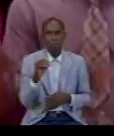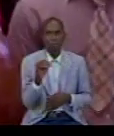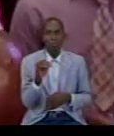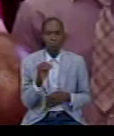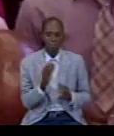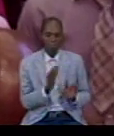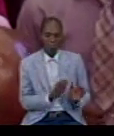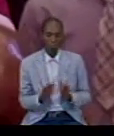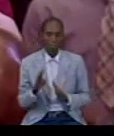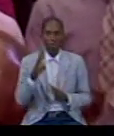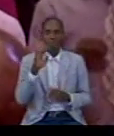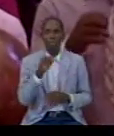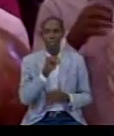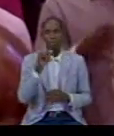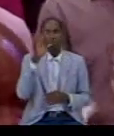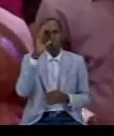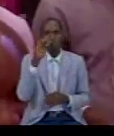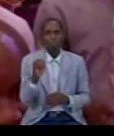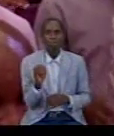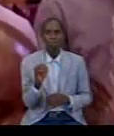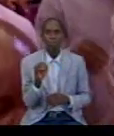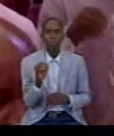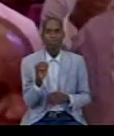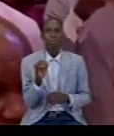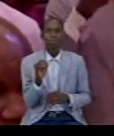planned by man,